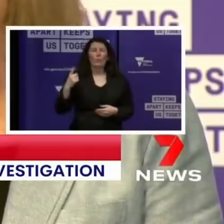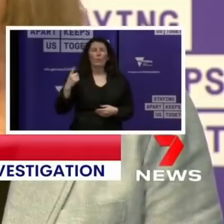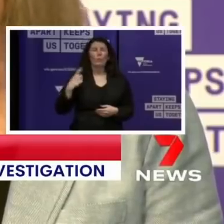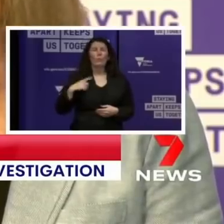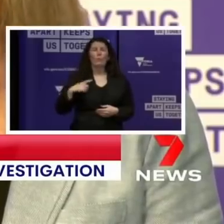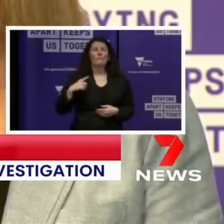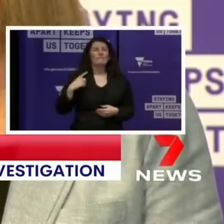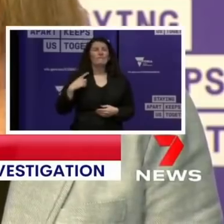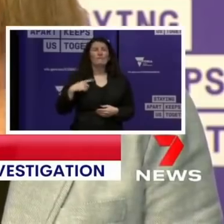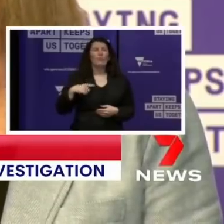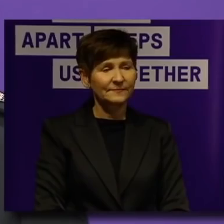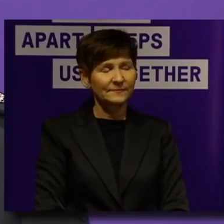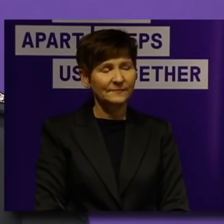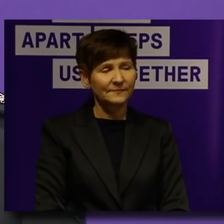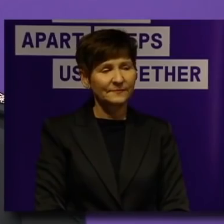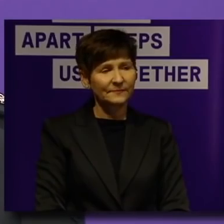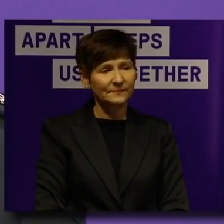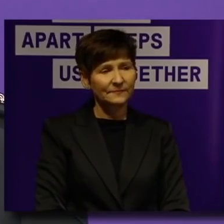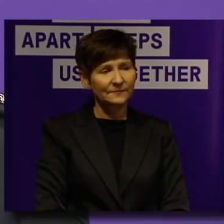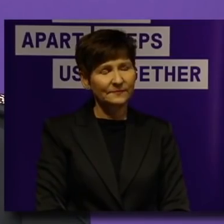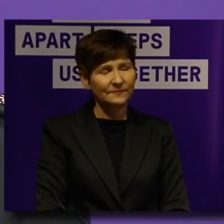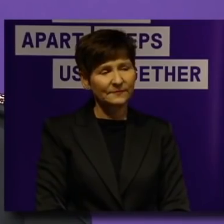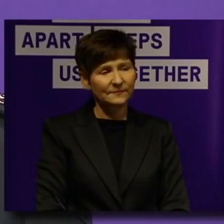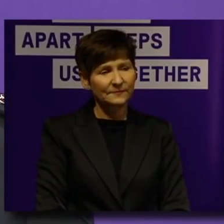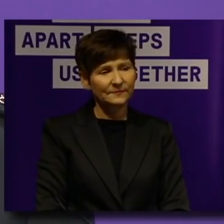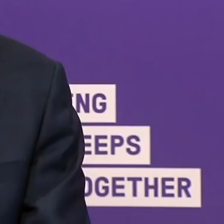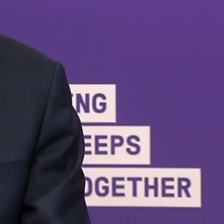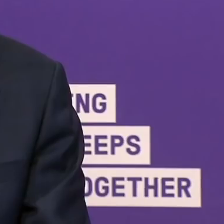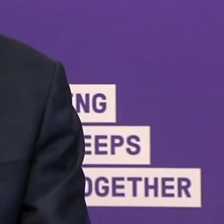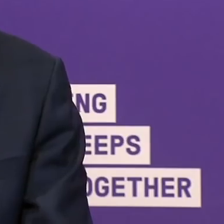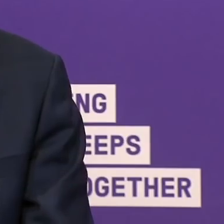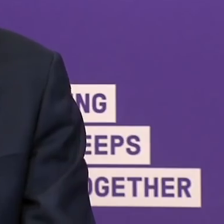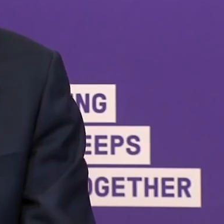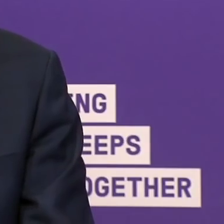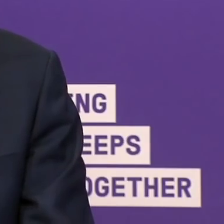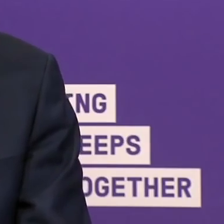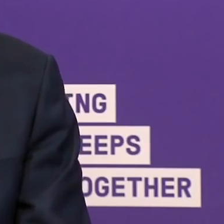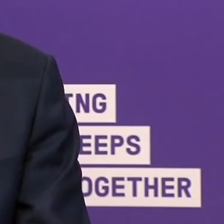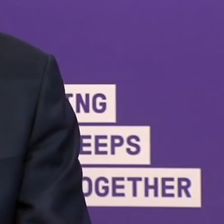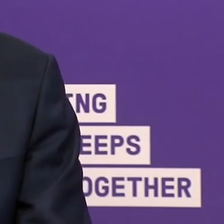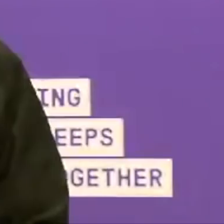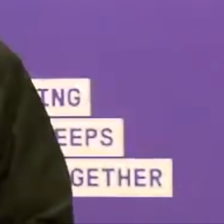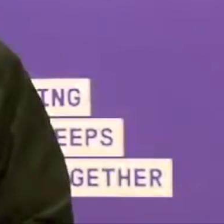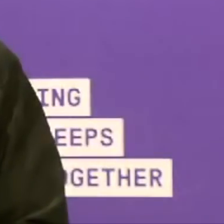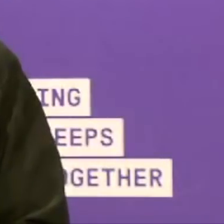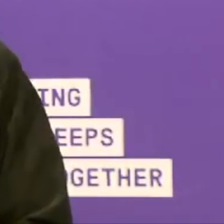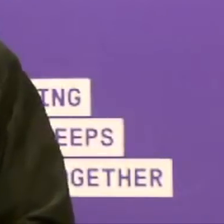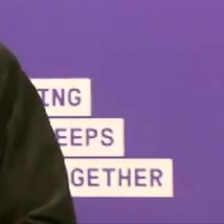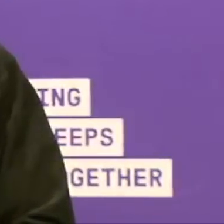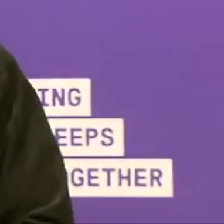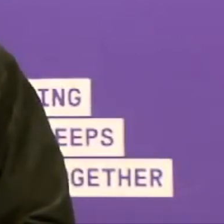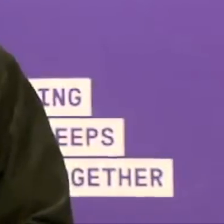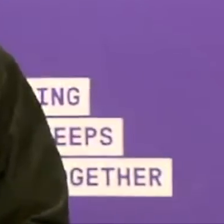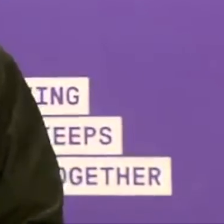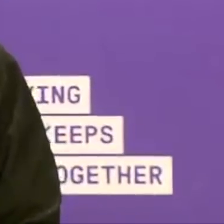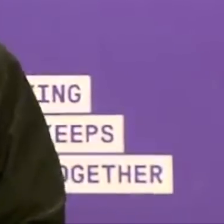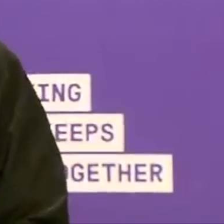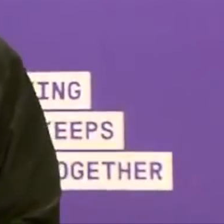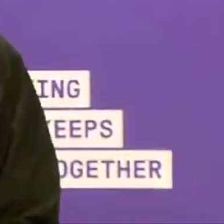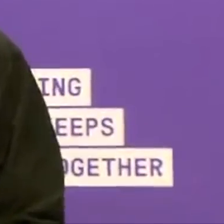questions?